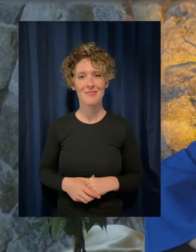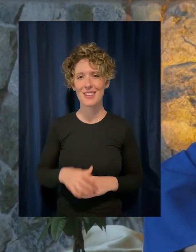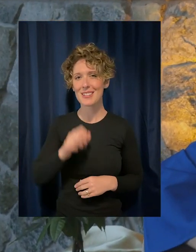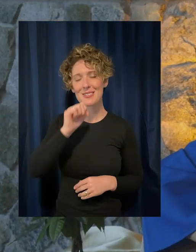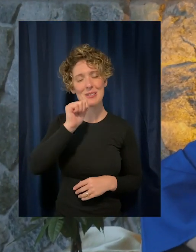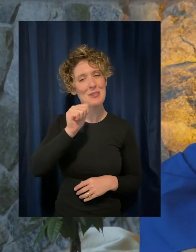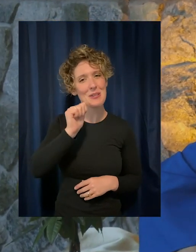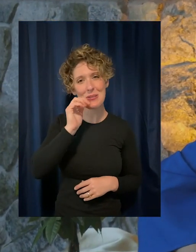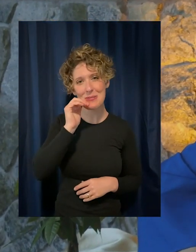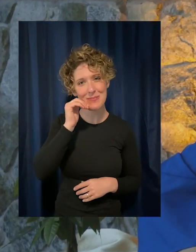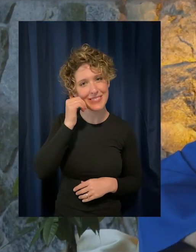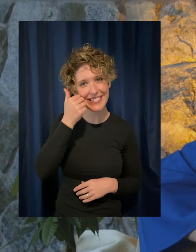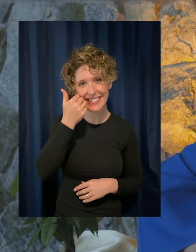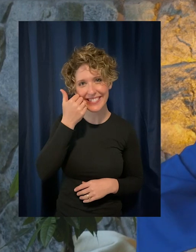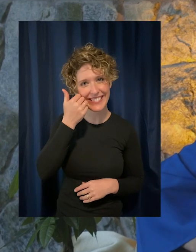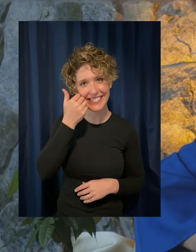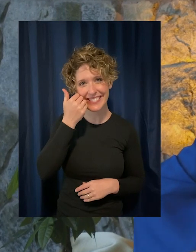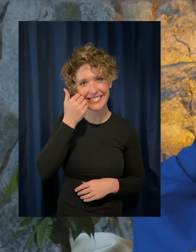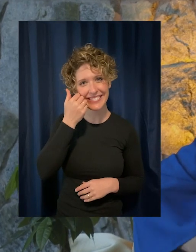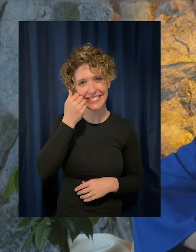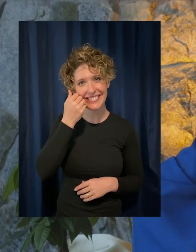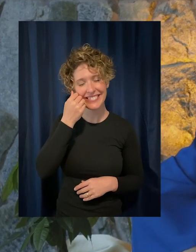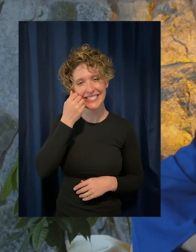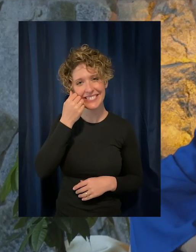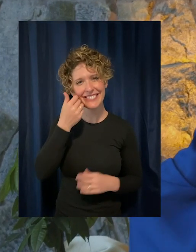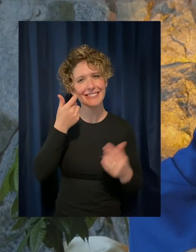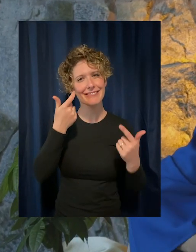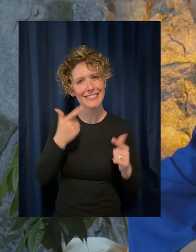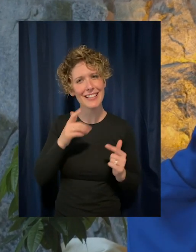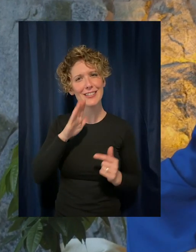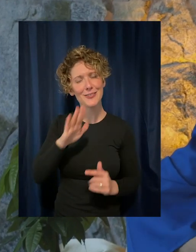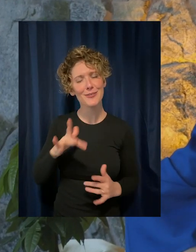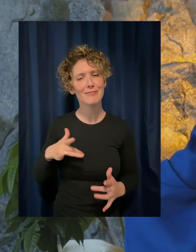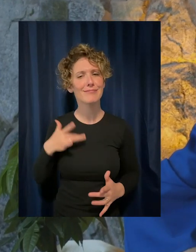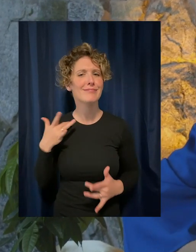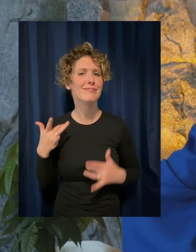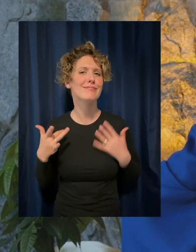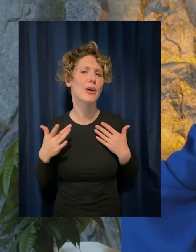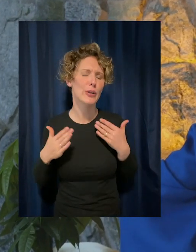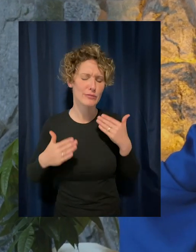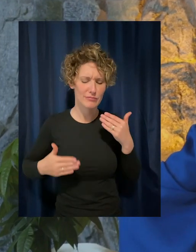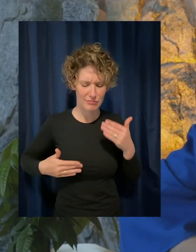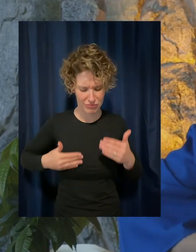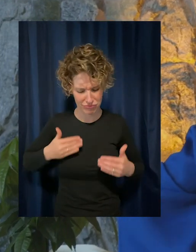Don't be shy, just let your feelings roll on by.